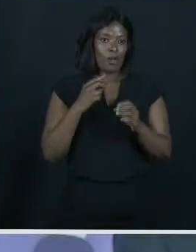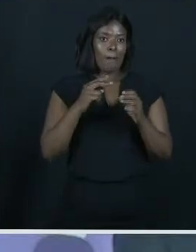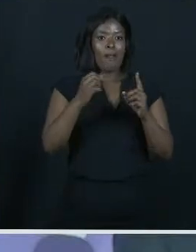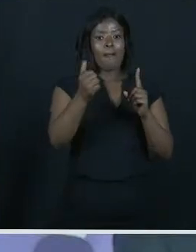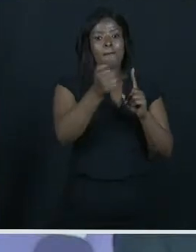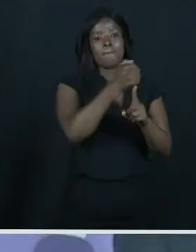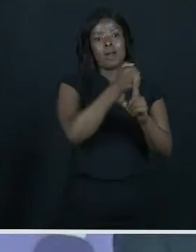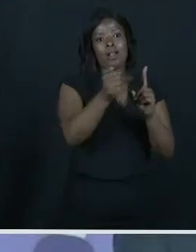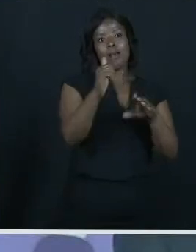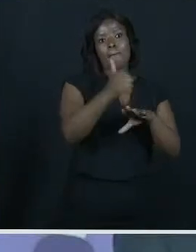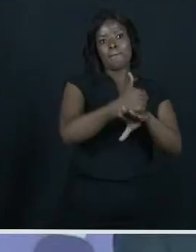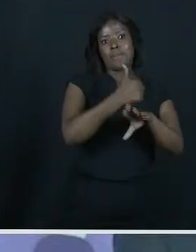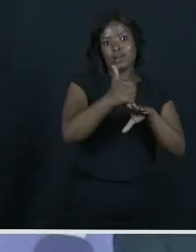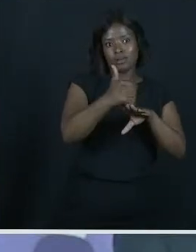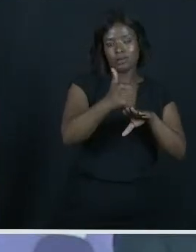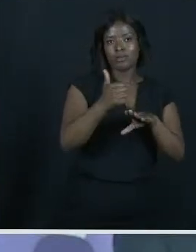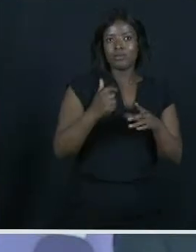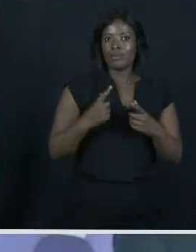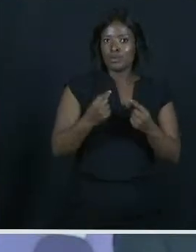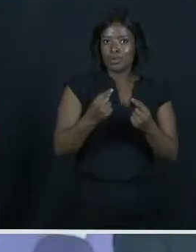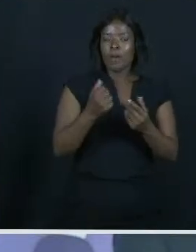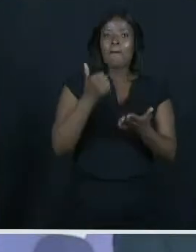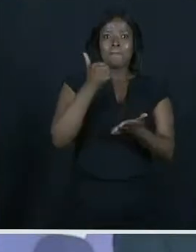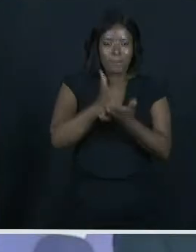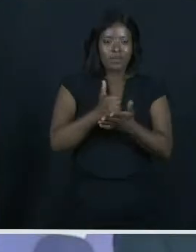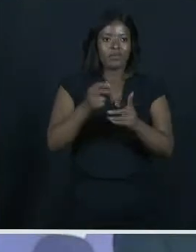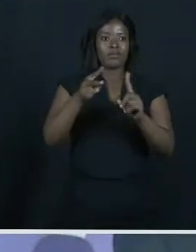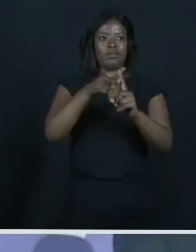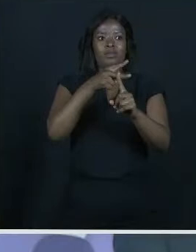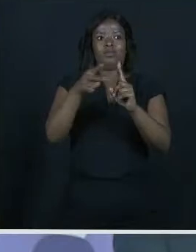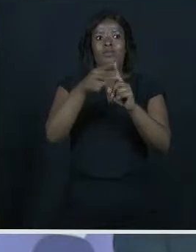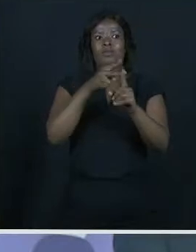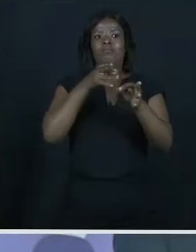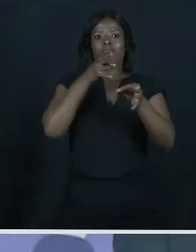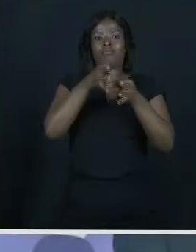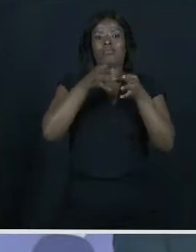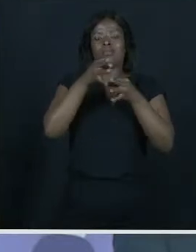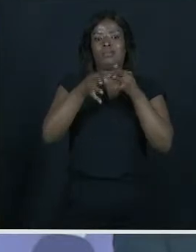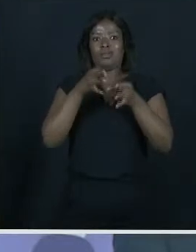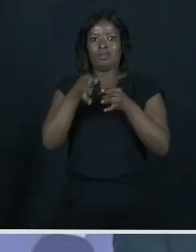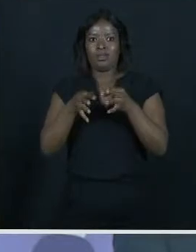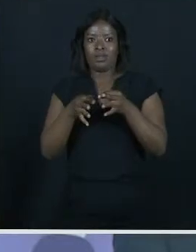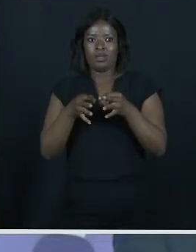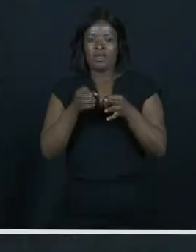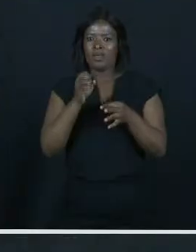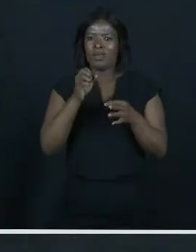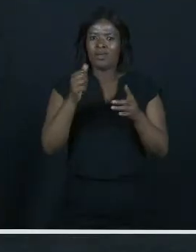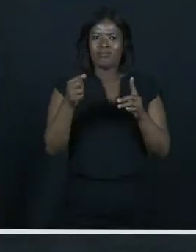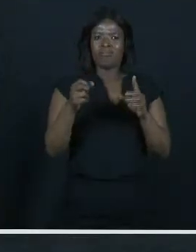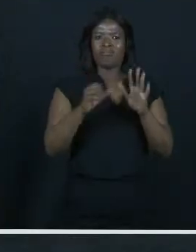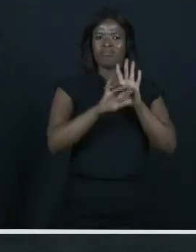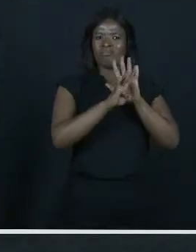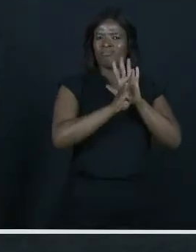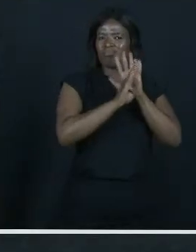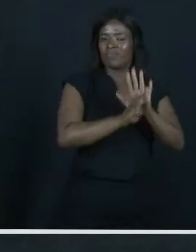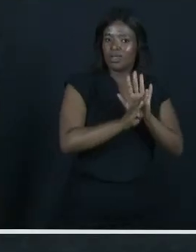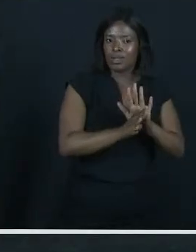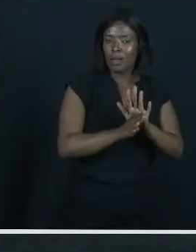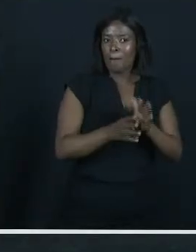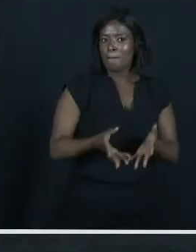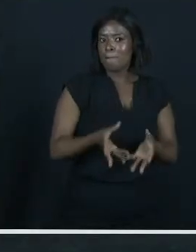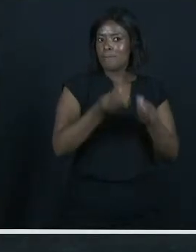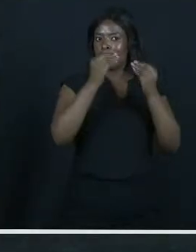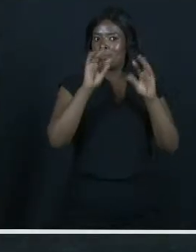against violence in general. Gender-based violence does not exist within a vacuum. It exists